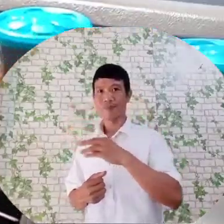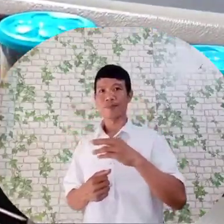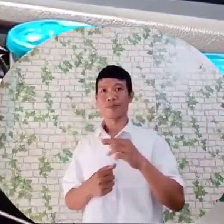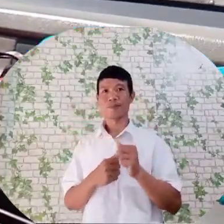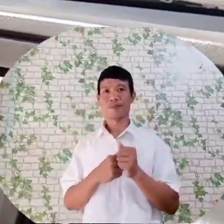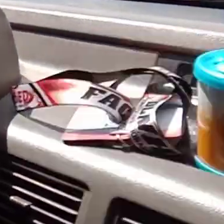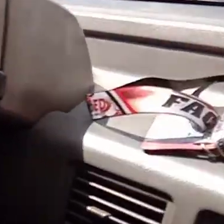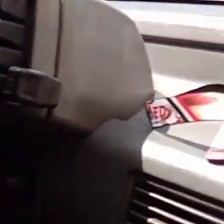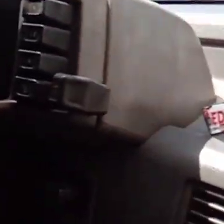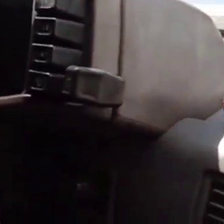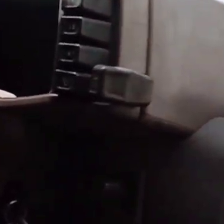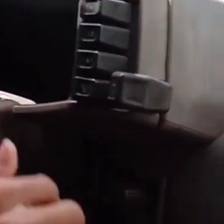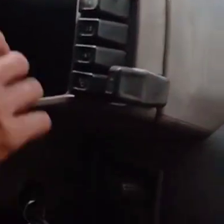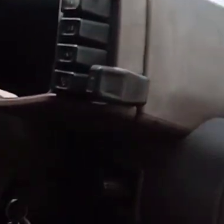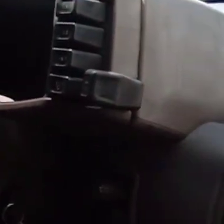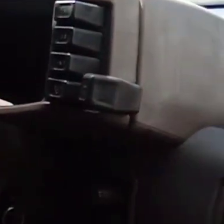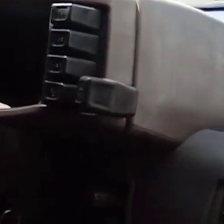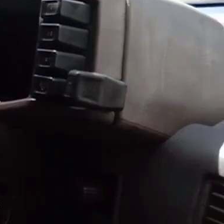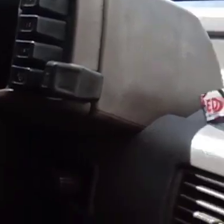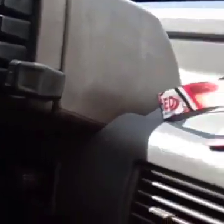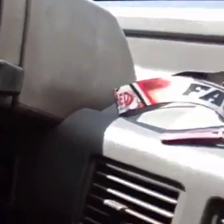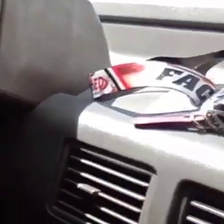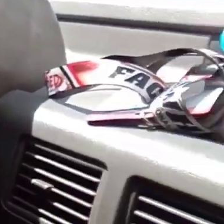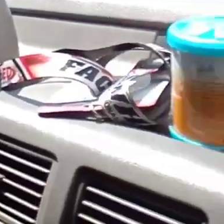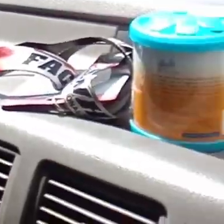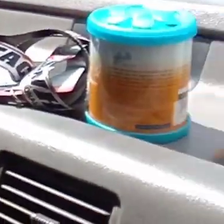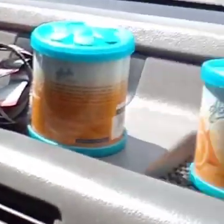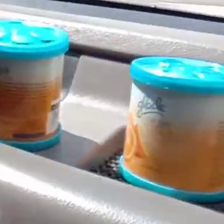So we are going to find her.